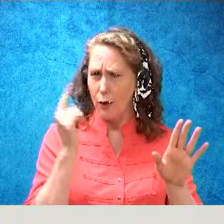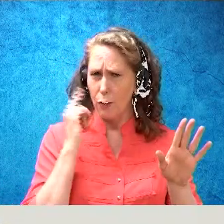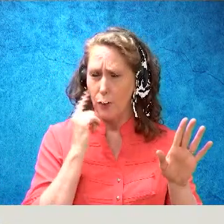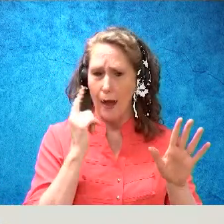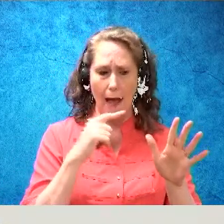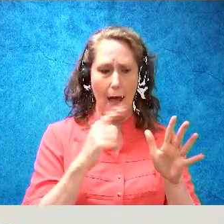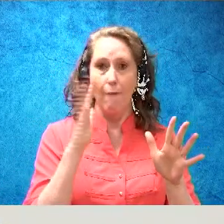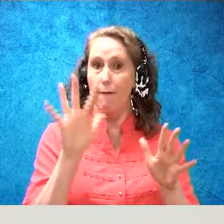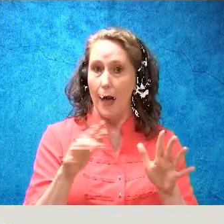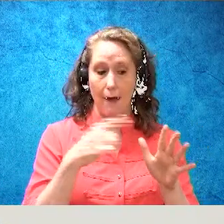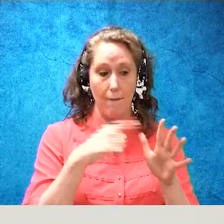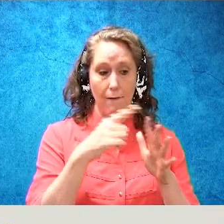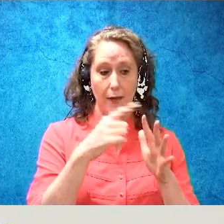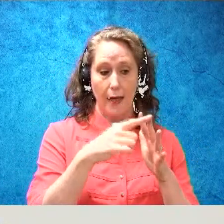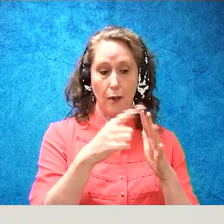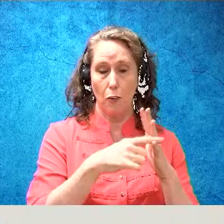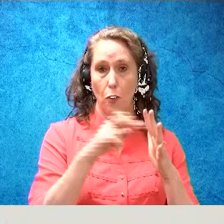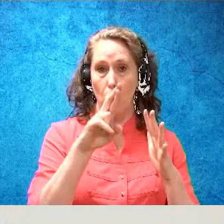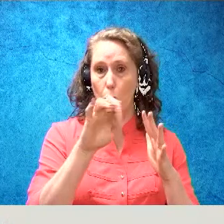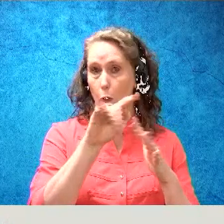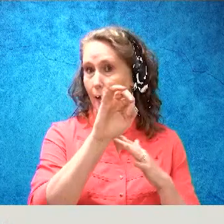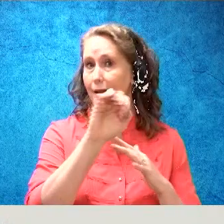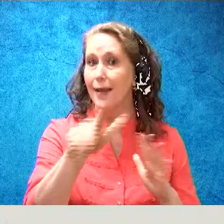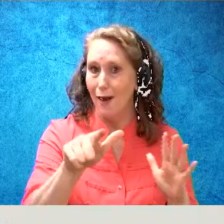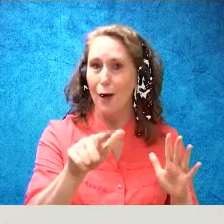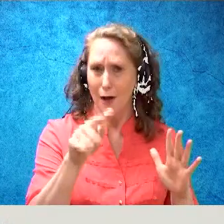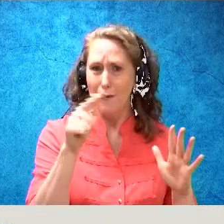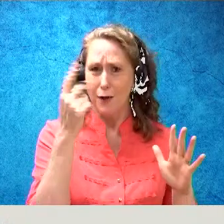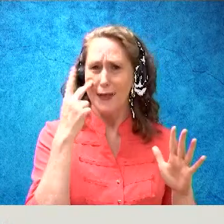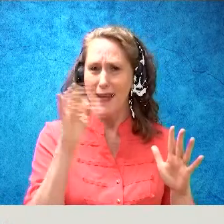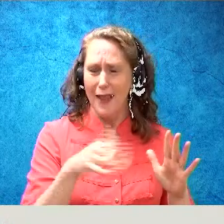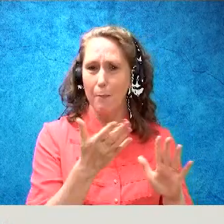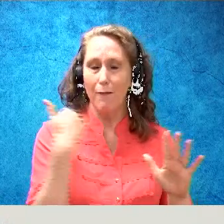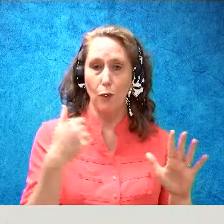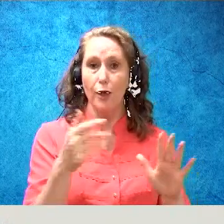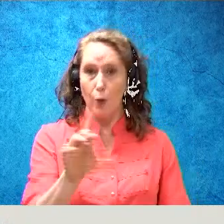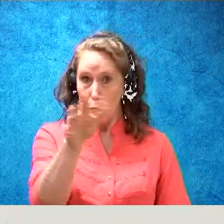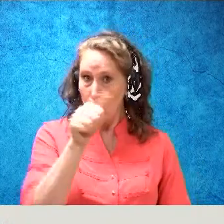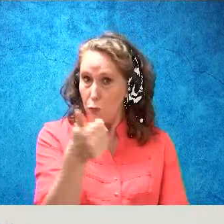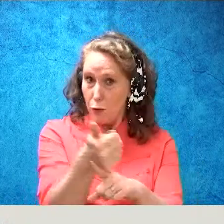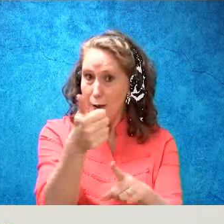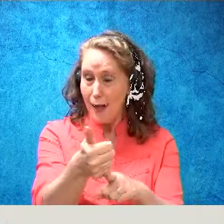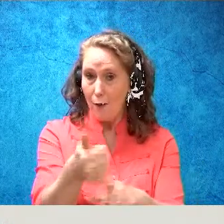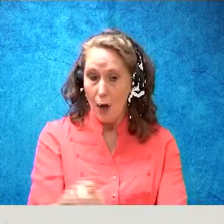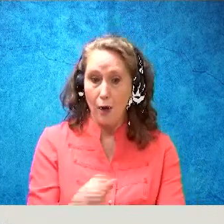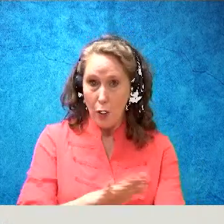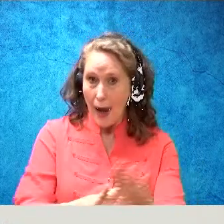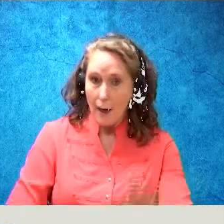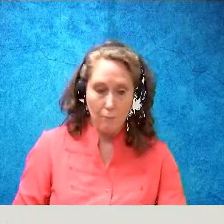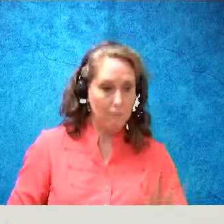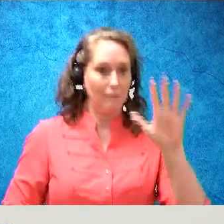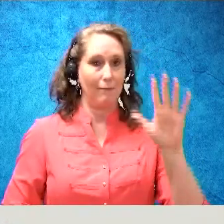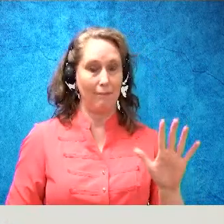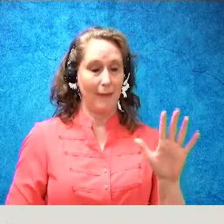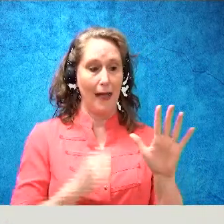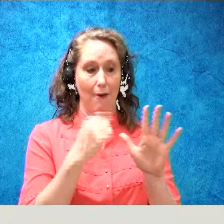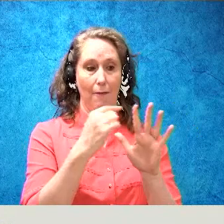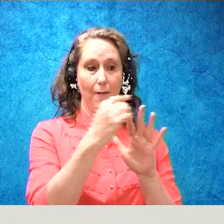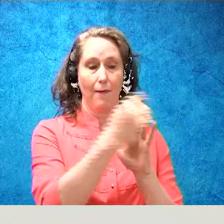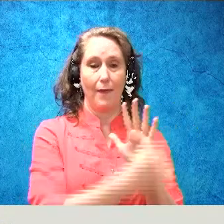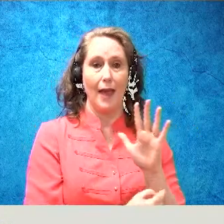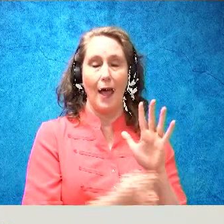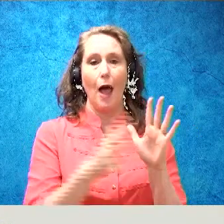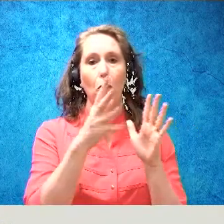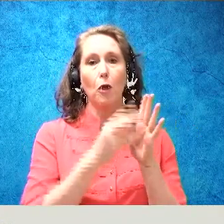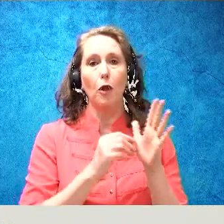Yeah, you have. Okay, good. So everybody get those 5 fingers up in the air. Okay, and we are going to learn about the